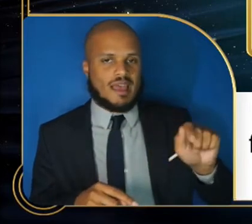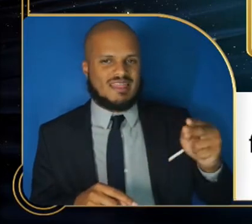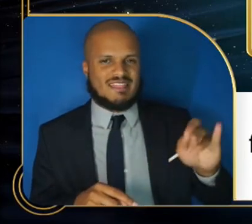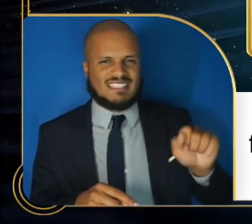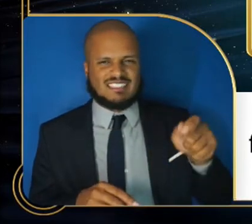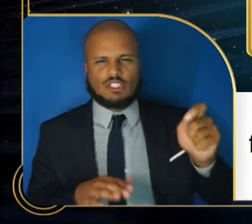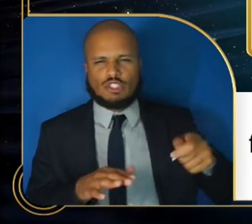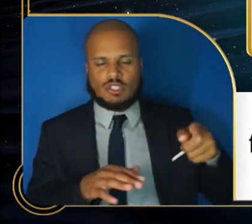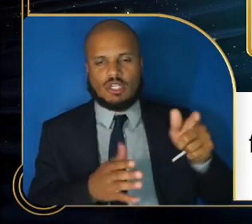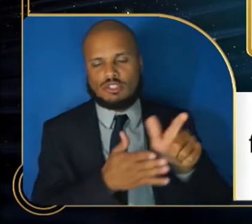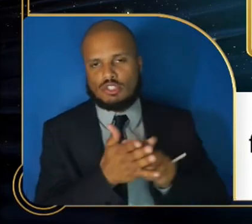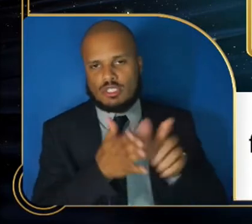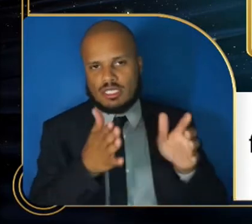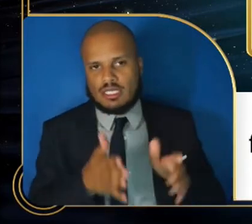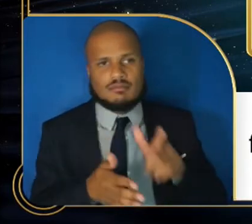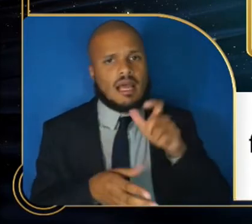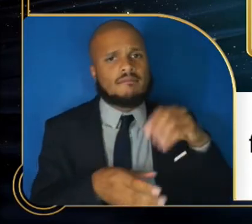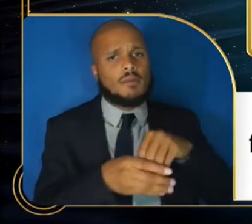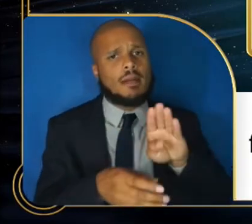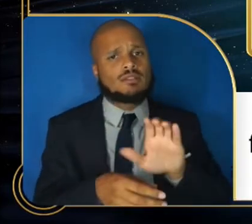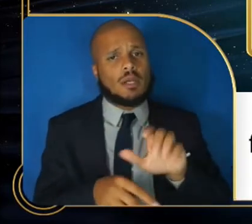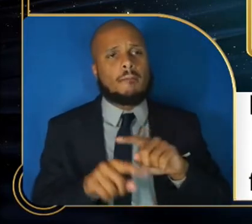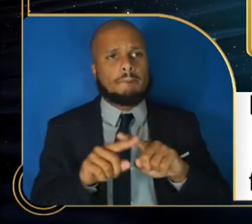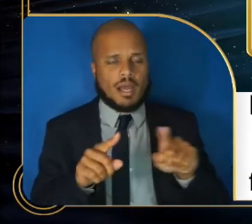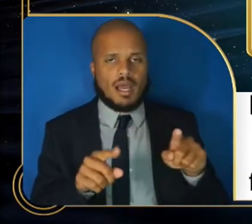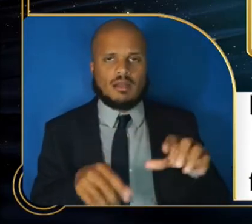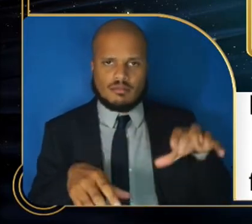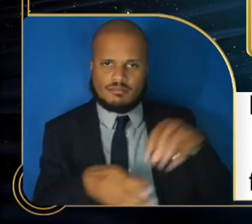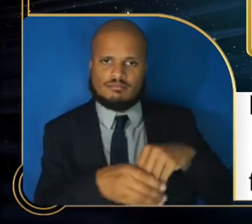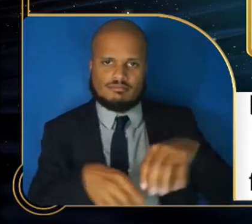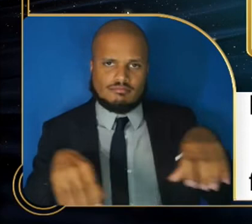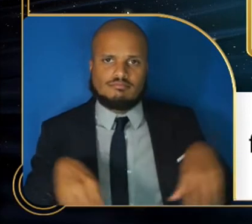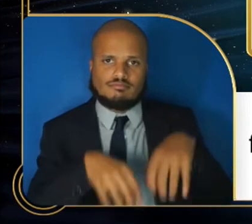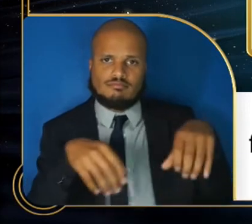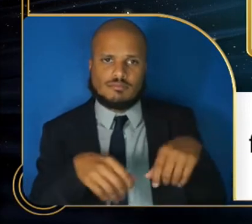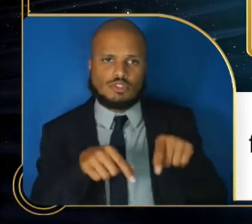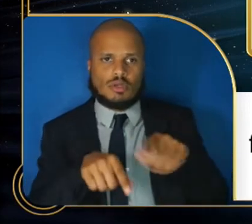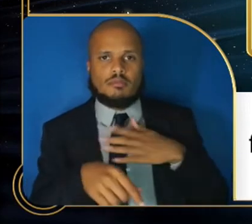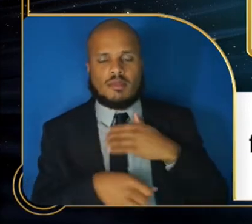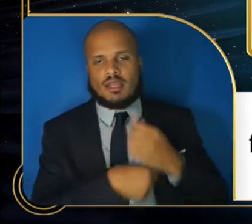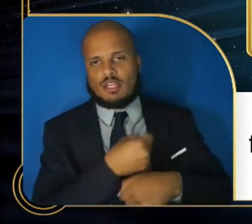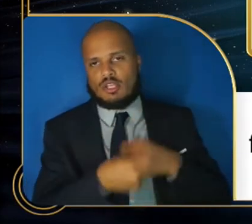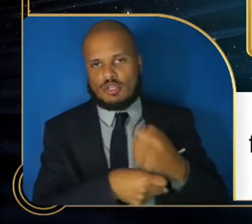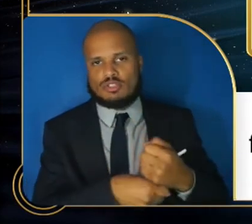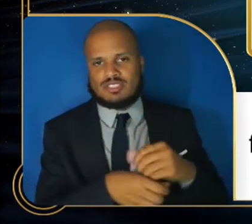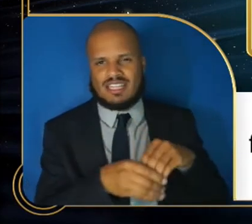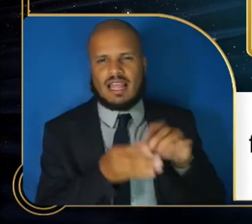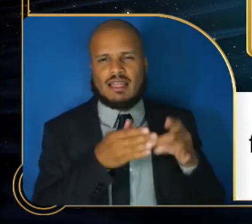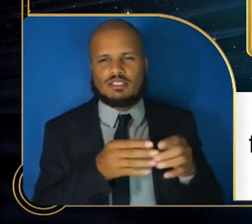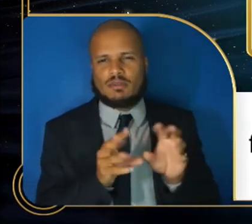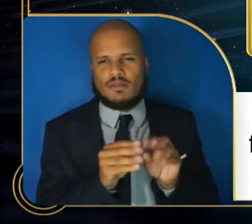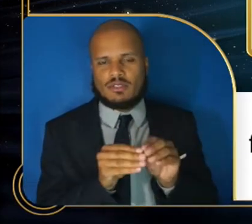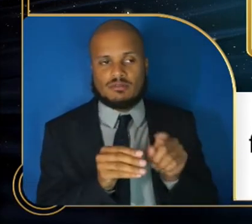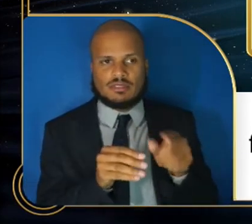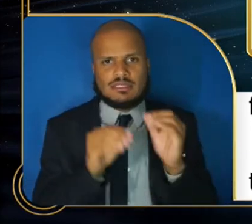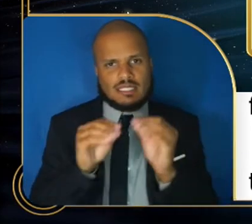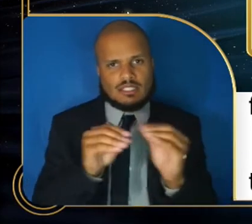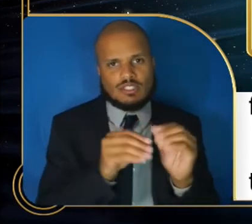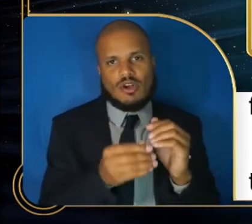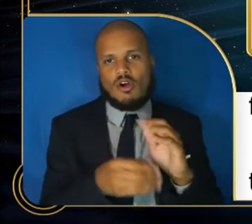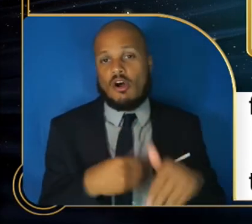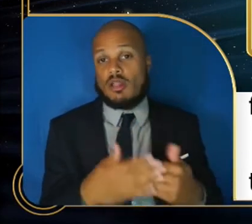Center, but who did so much during my early tenure with the Leadership Conference to teach all of us